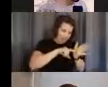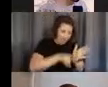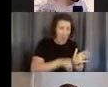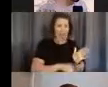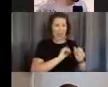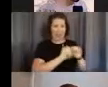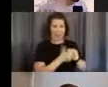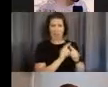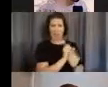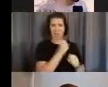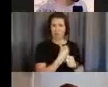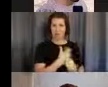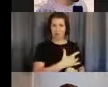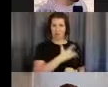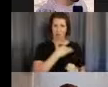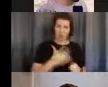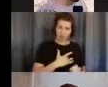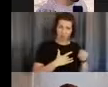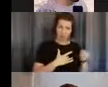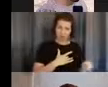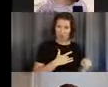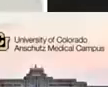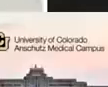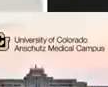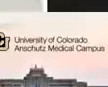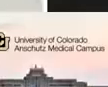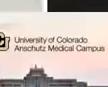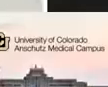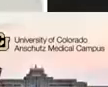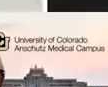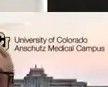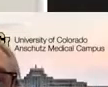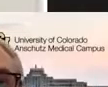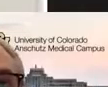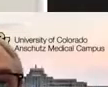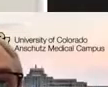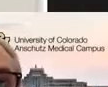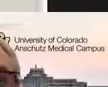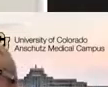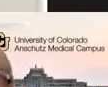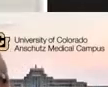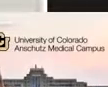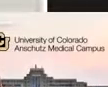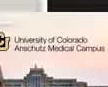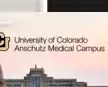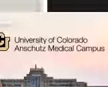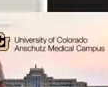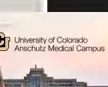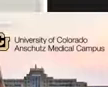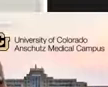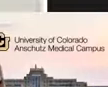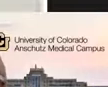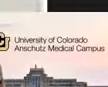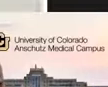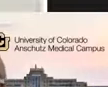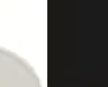embryonic stem cells. And I was there for three years, did a lot of work on how mechanics